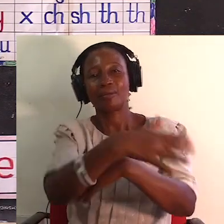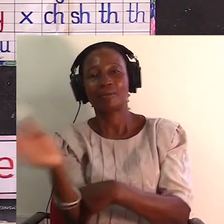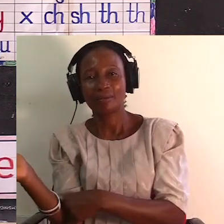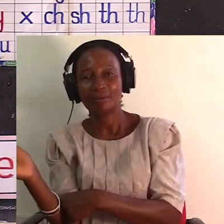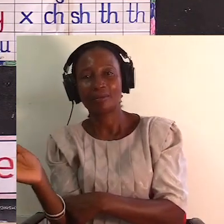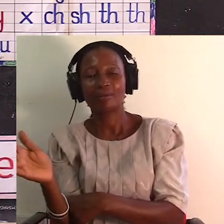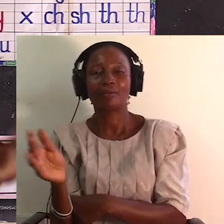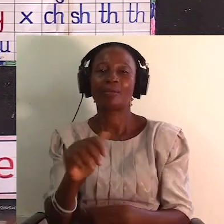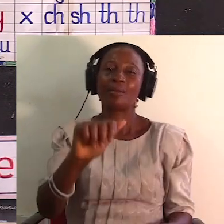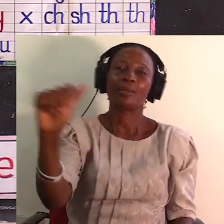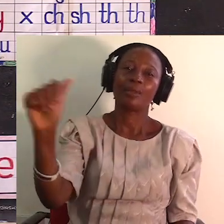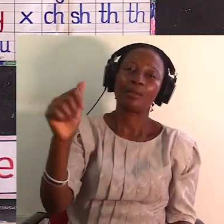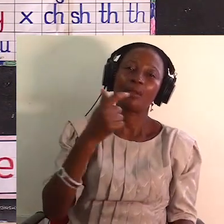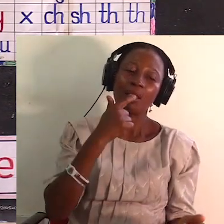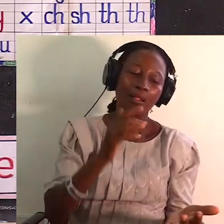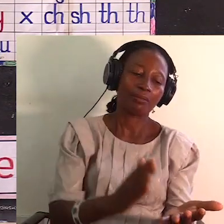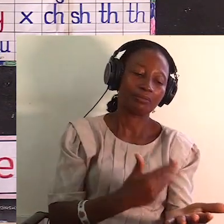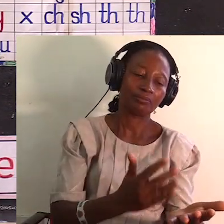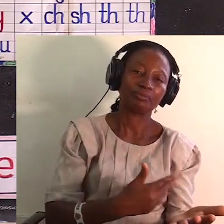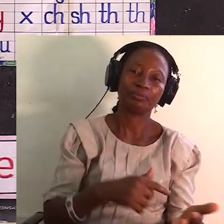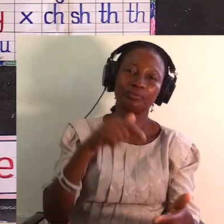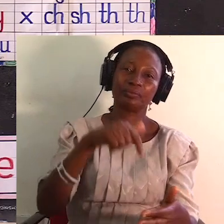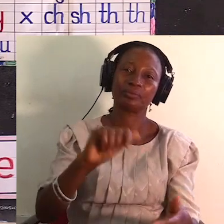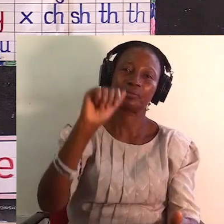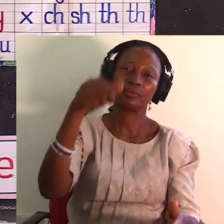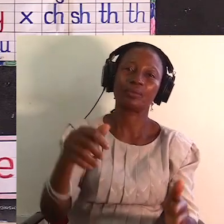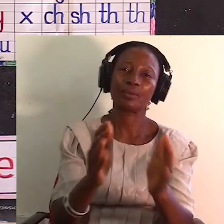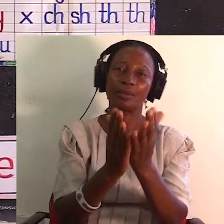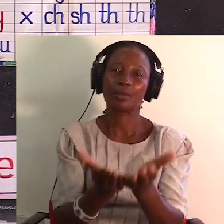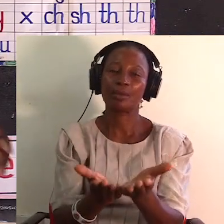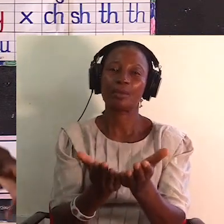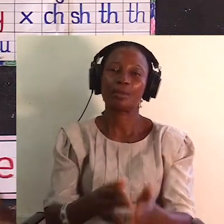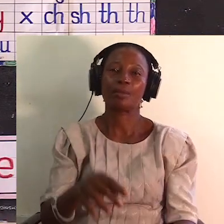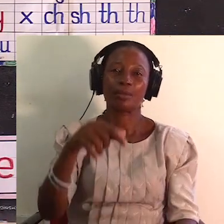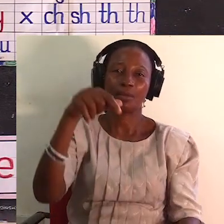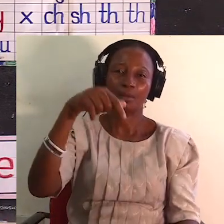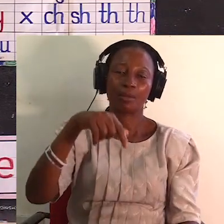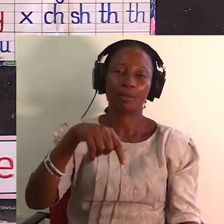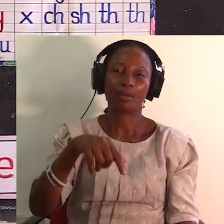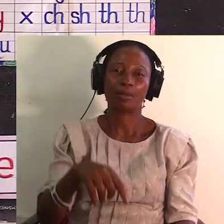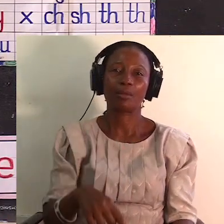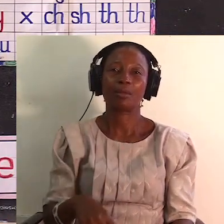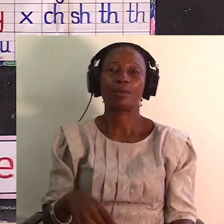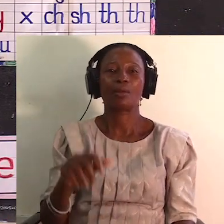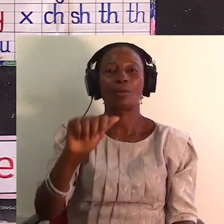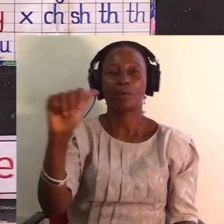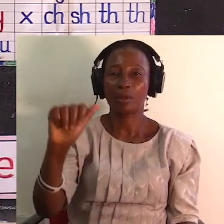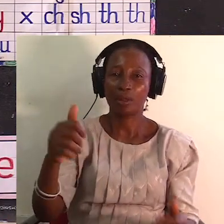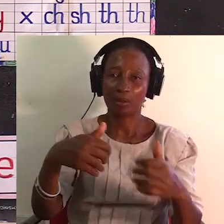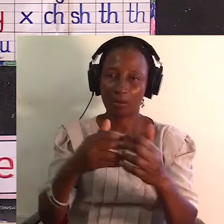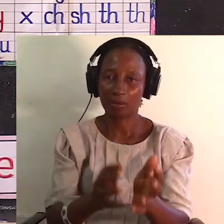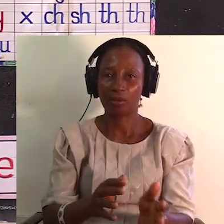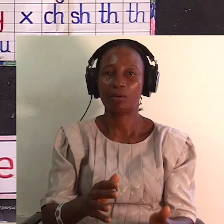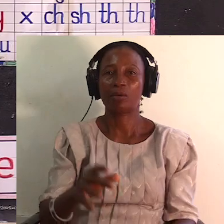open any page in the books you have around you or in the grade level you